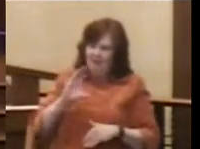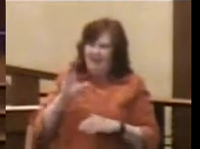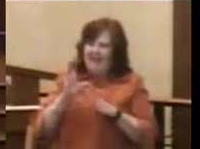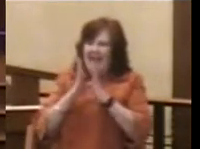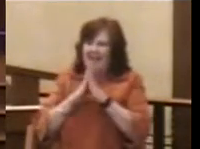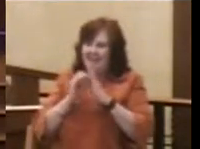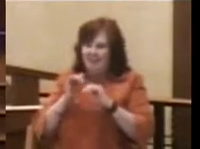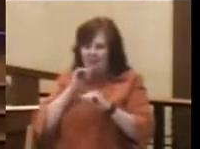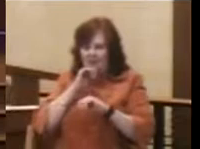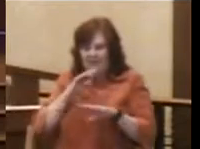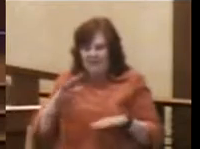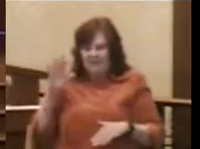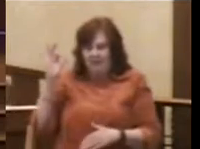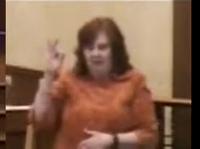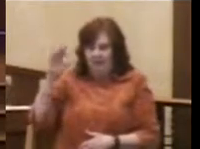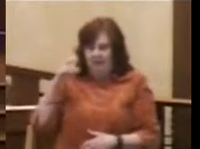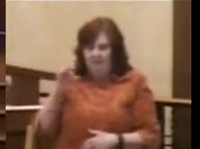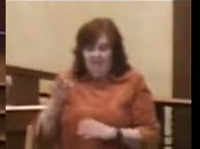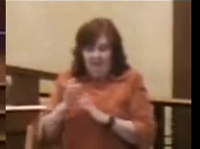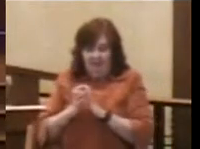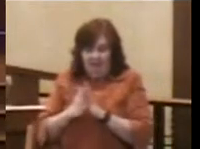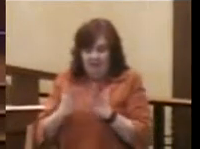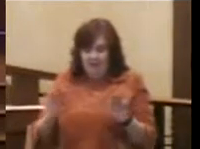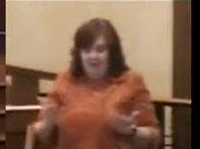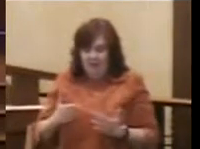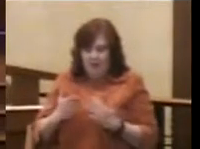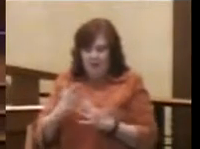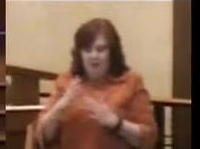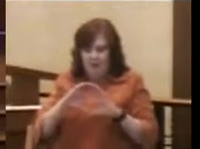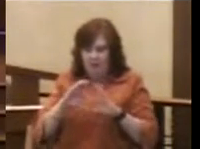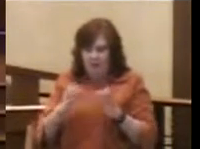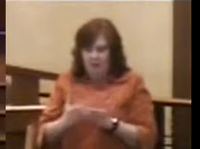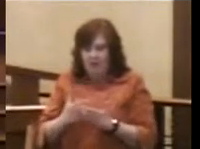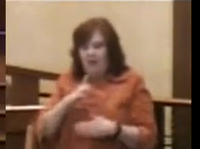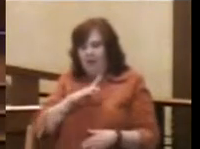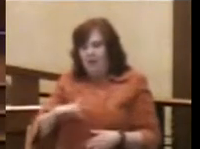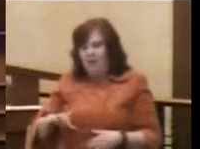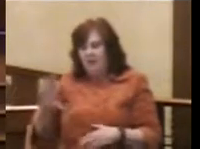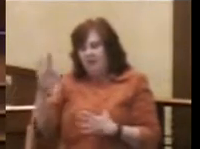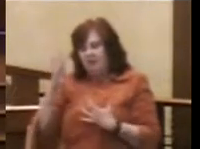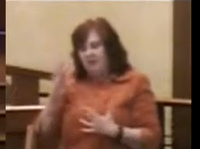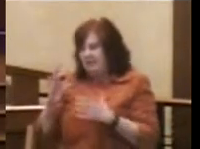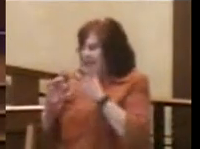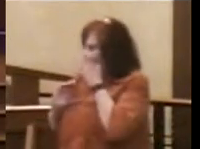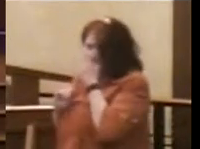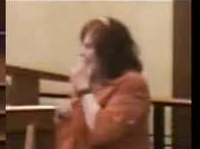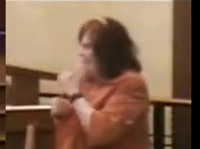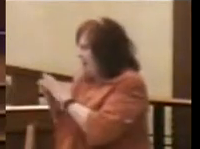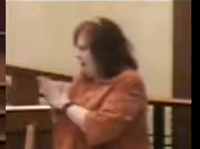that you bless the preaching of the gospel here and throughout the world. Lord, in your mercy.